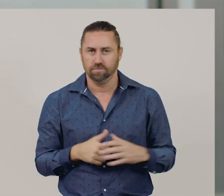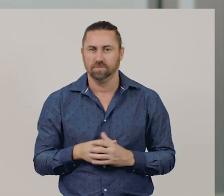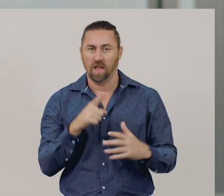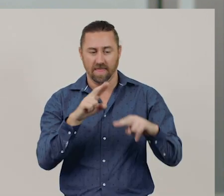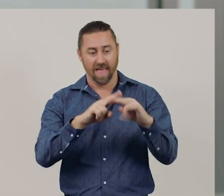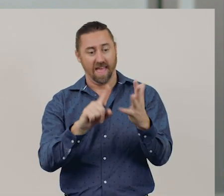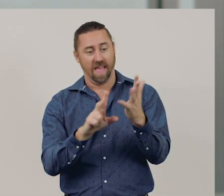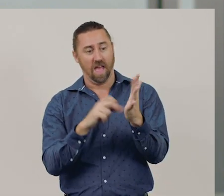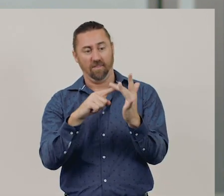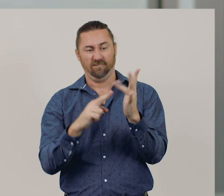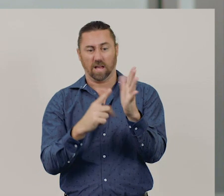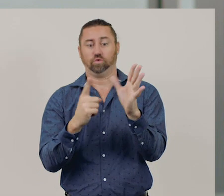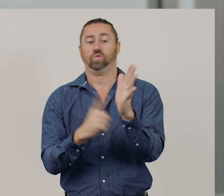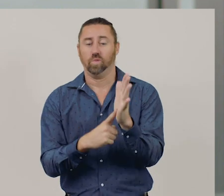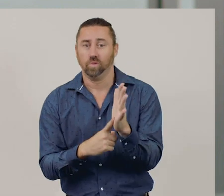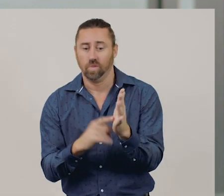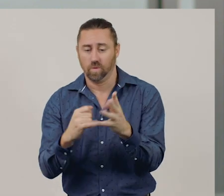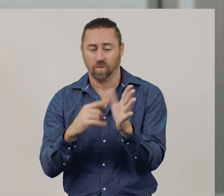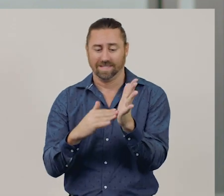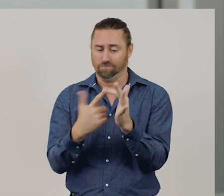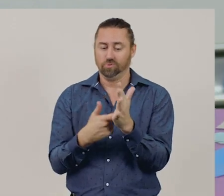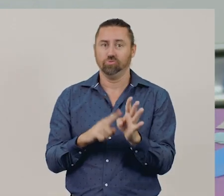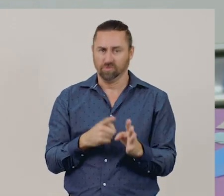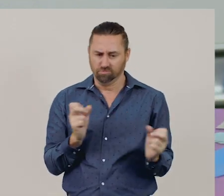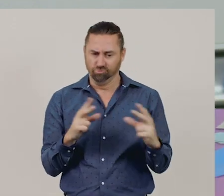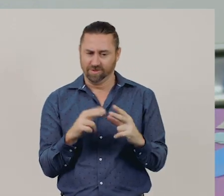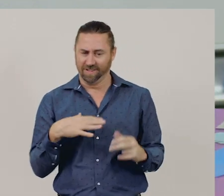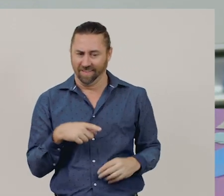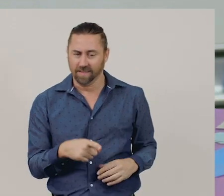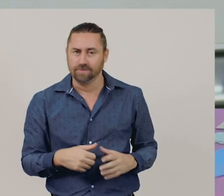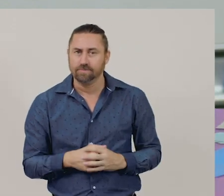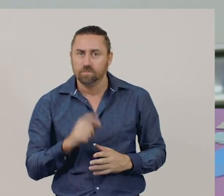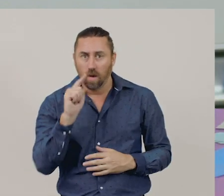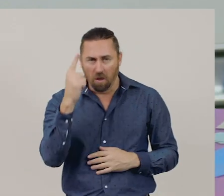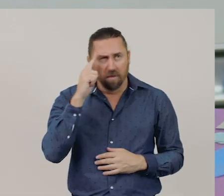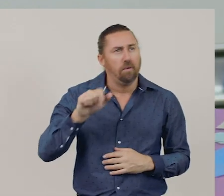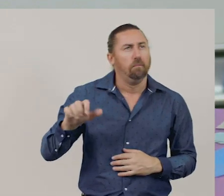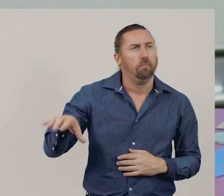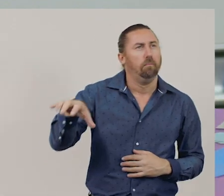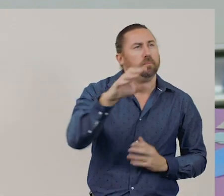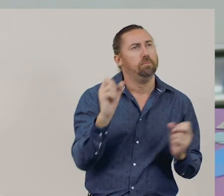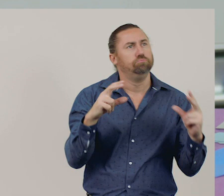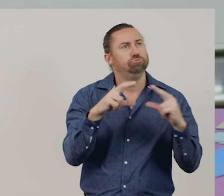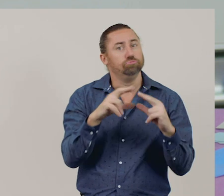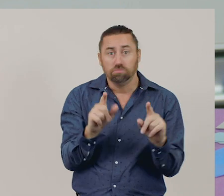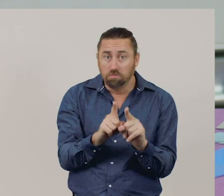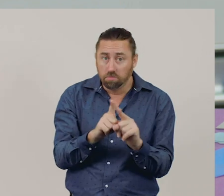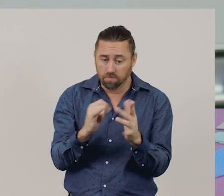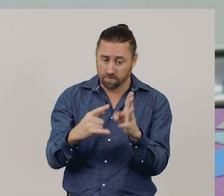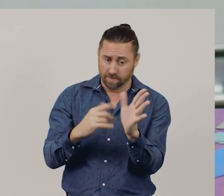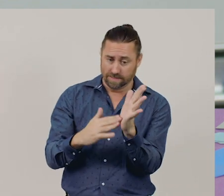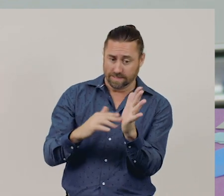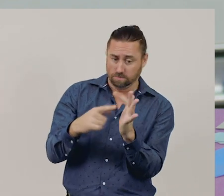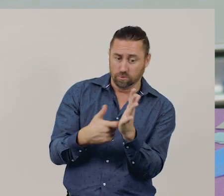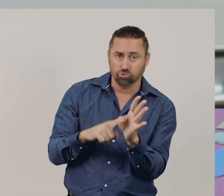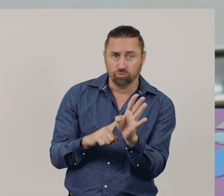symmetry. Just what you need for a bridge. Do the bridges in your local area have symmetry? Can you